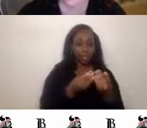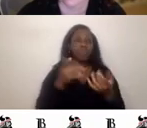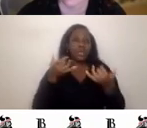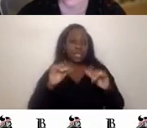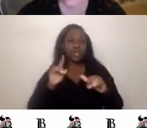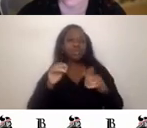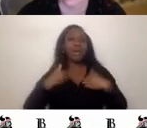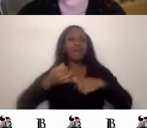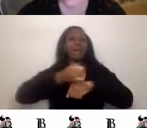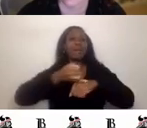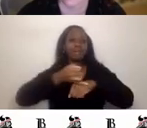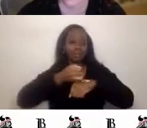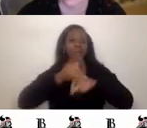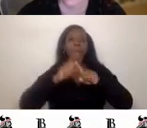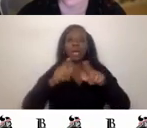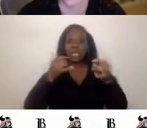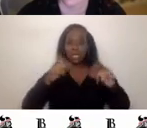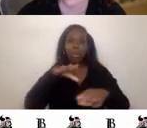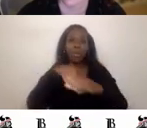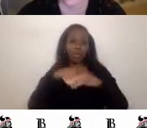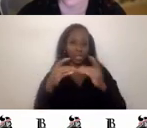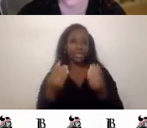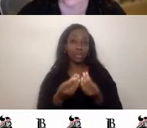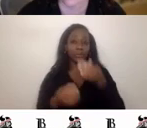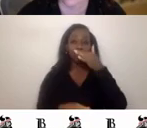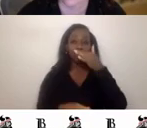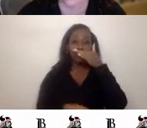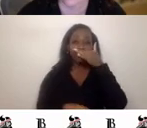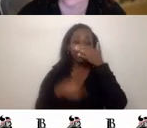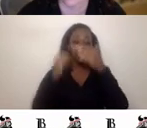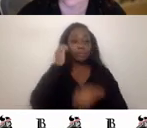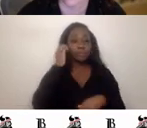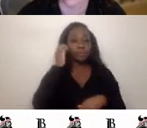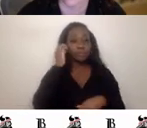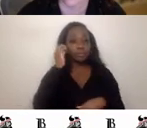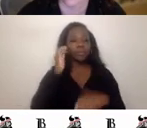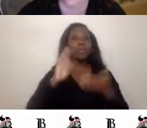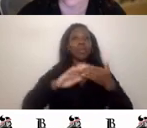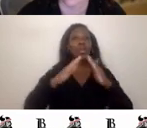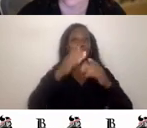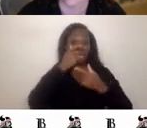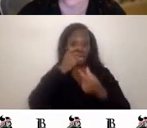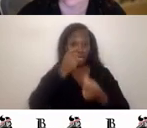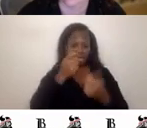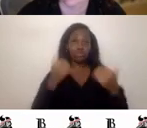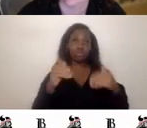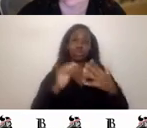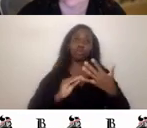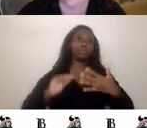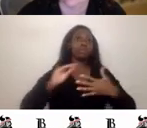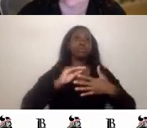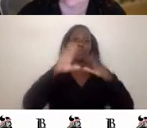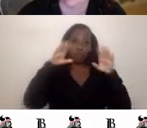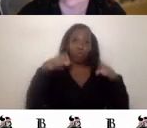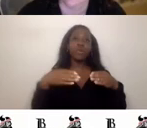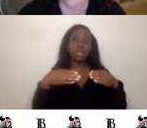be part of your district. Maintaining communities of interest is a high criteria. It is really a criteria that has been elevated throughout